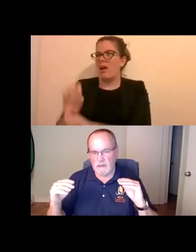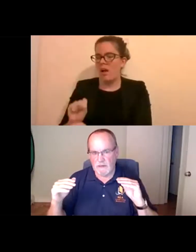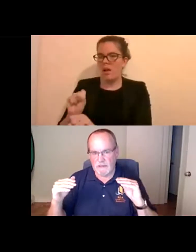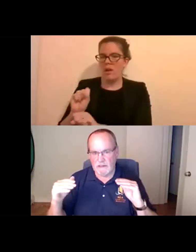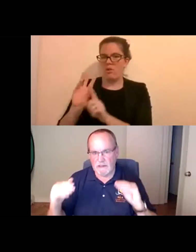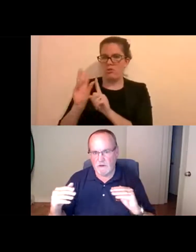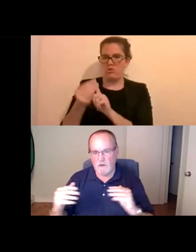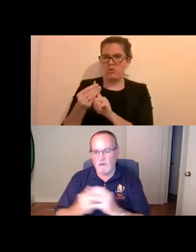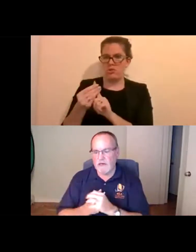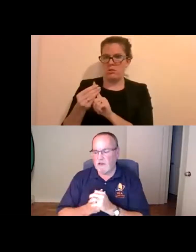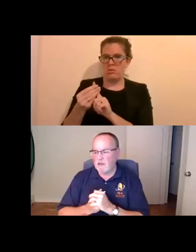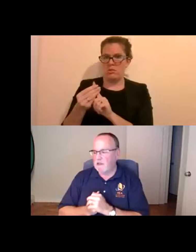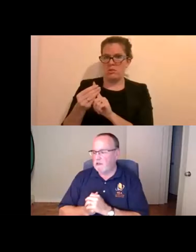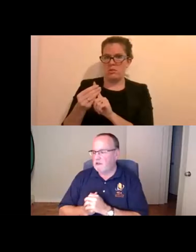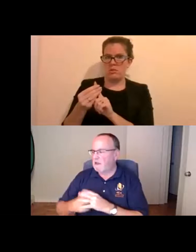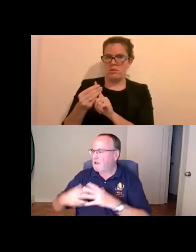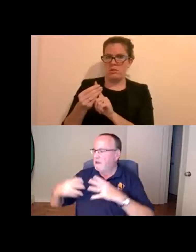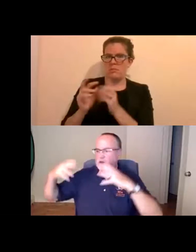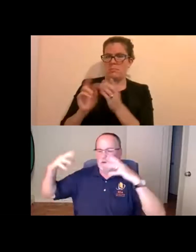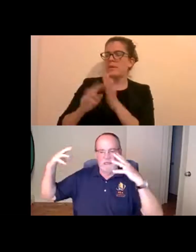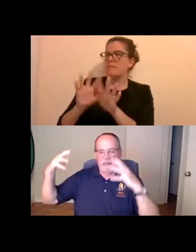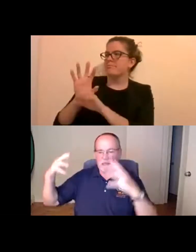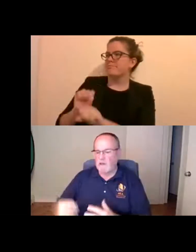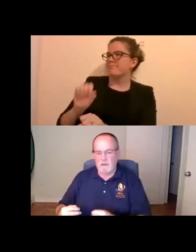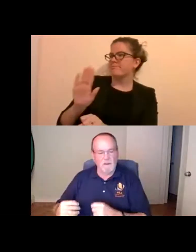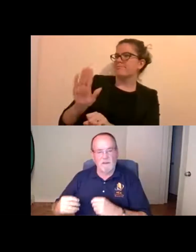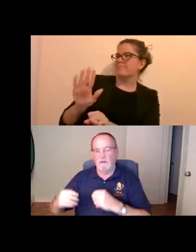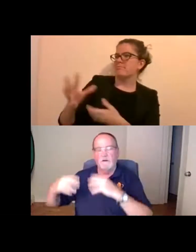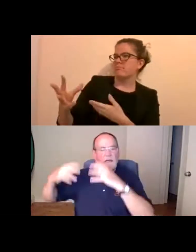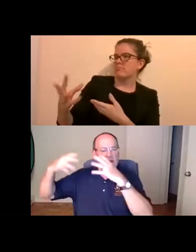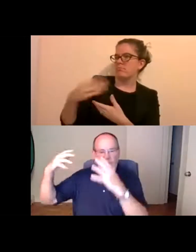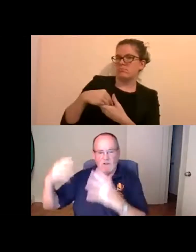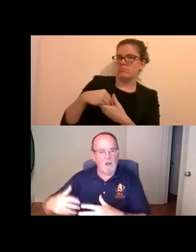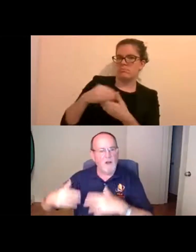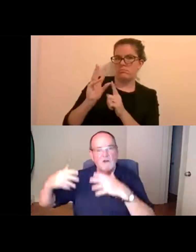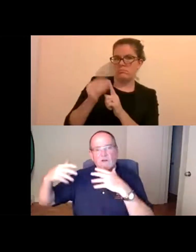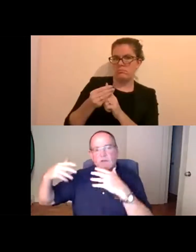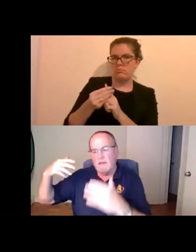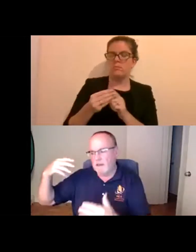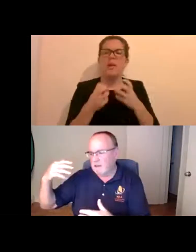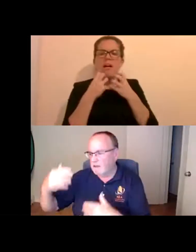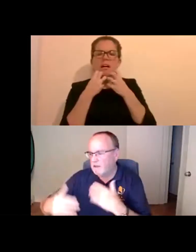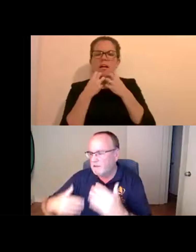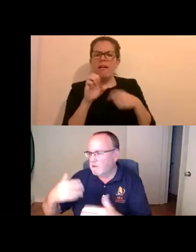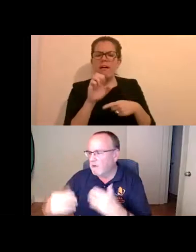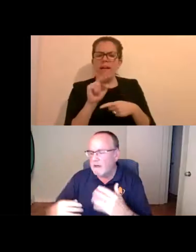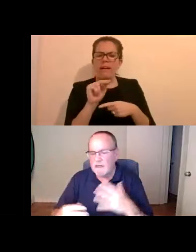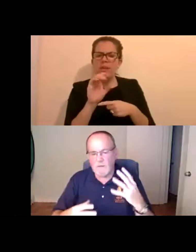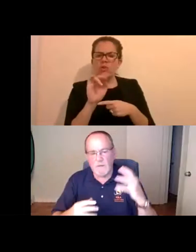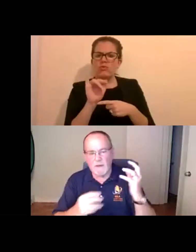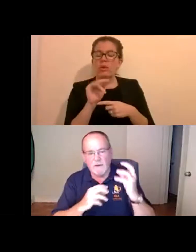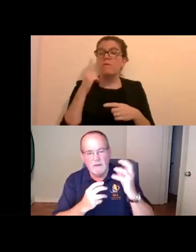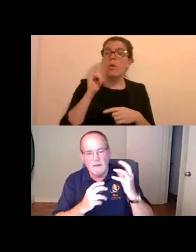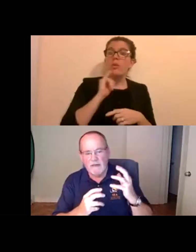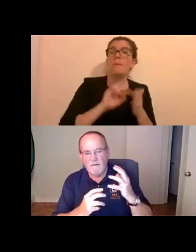let's think about this. Enculturation is, the ancient, creeds and songs and storylines.